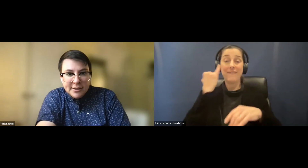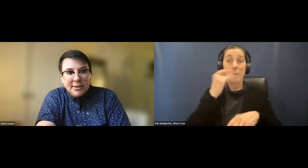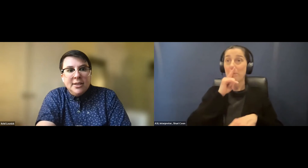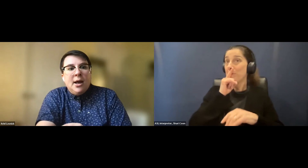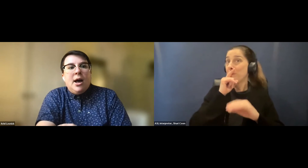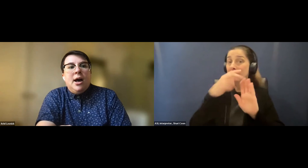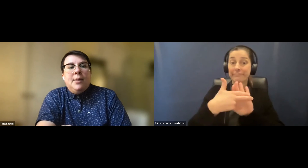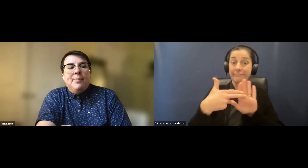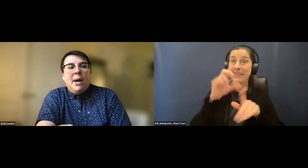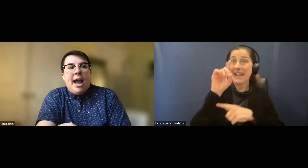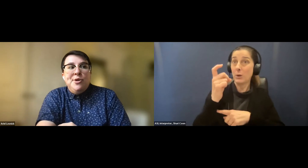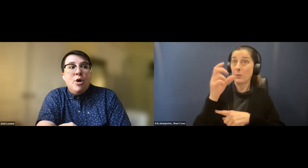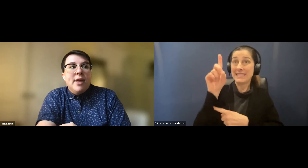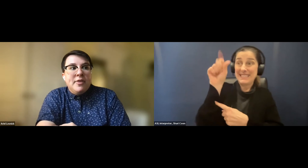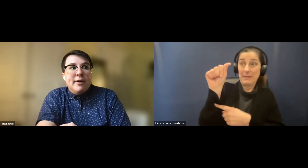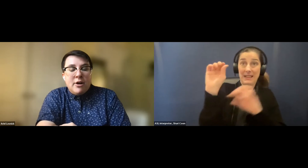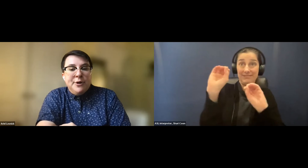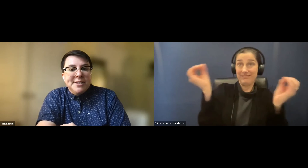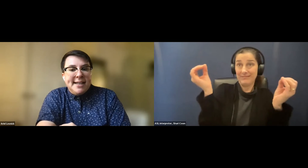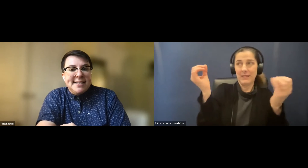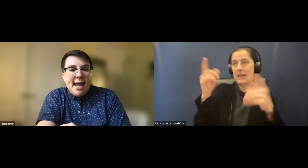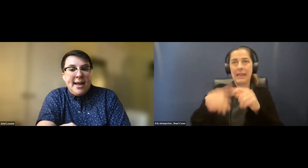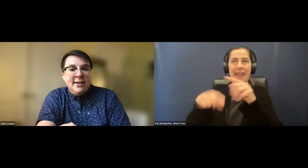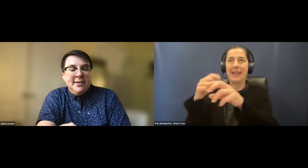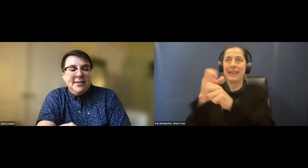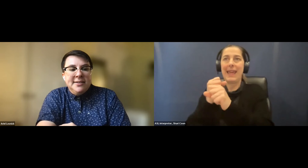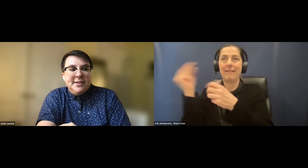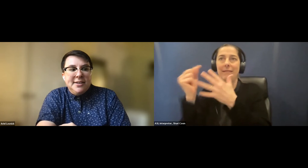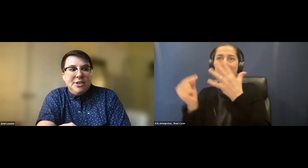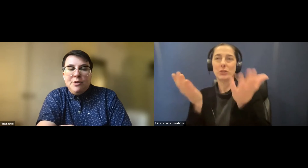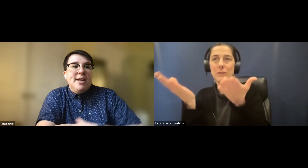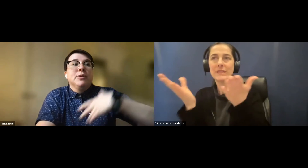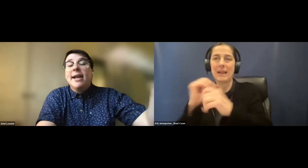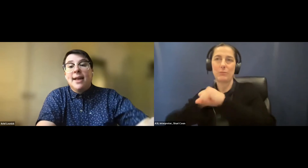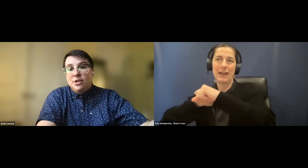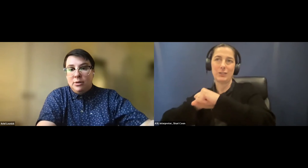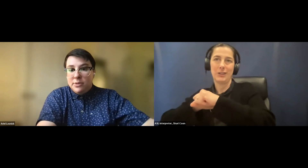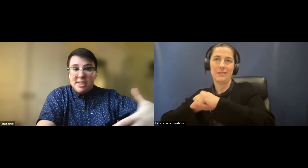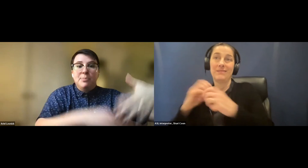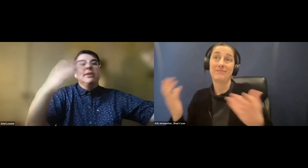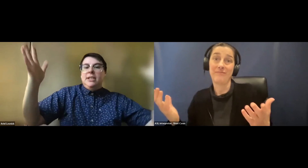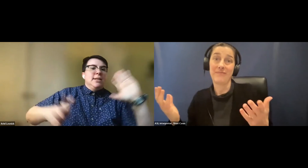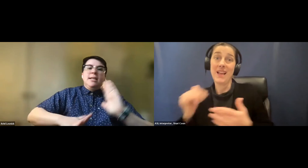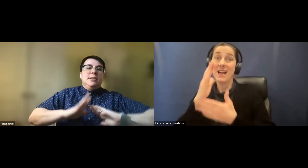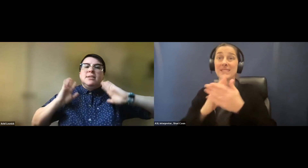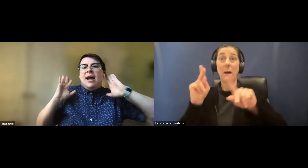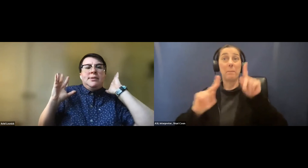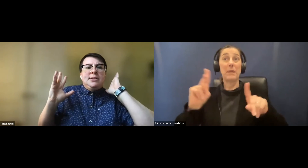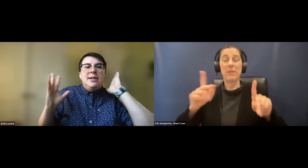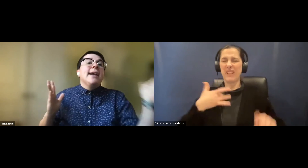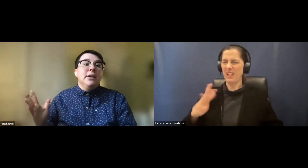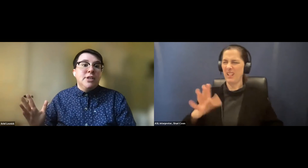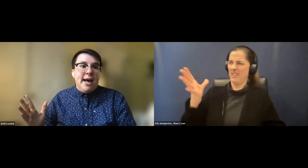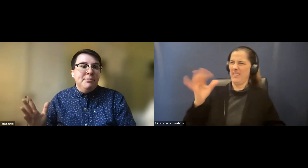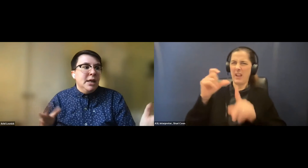protection. I know that there are folks that say, they don't like that term, disability. It